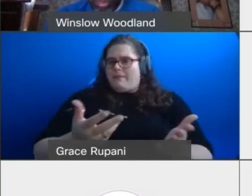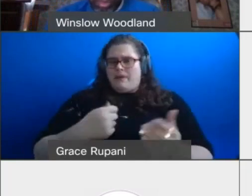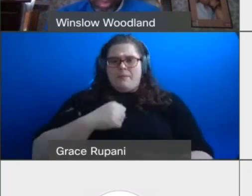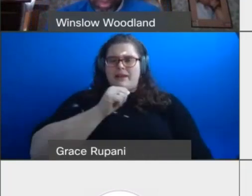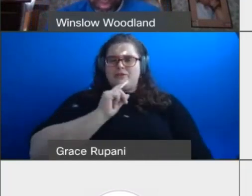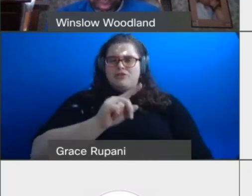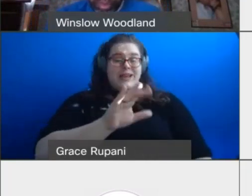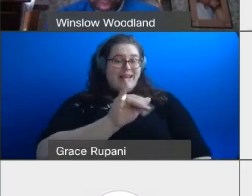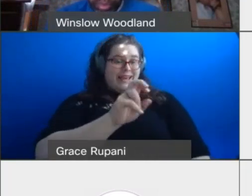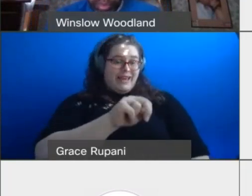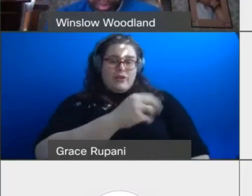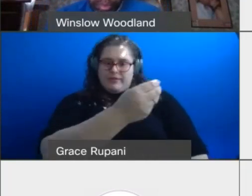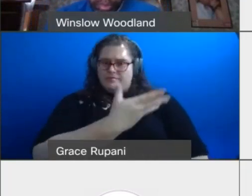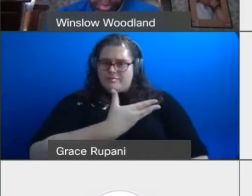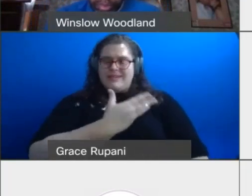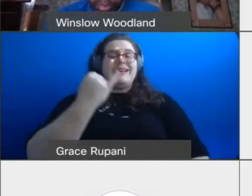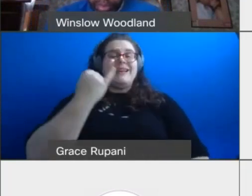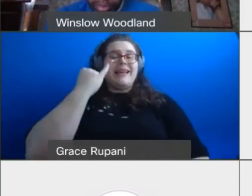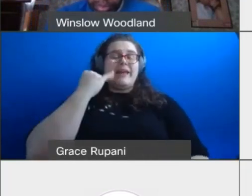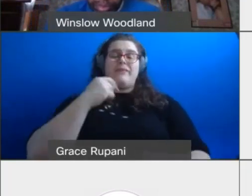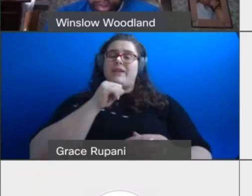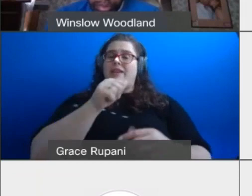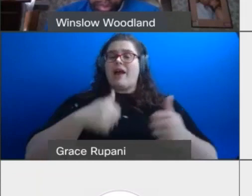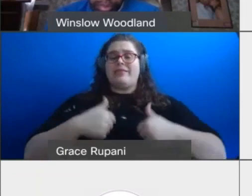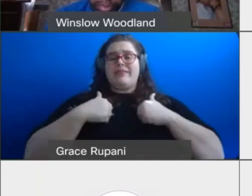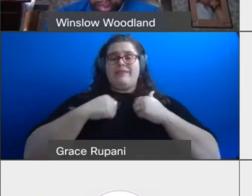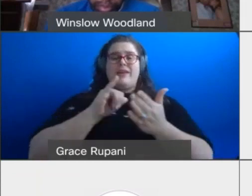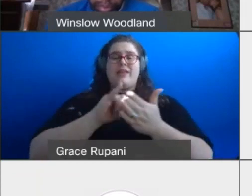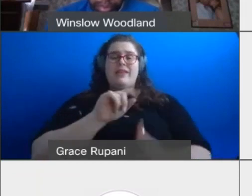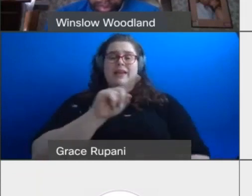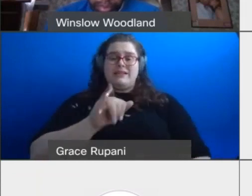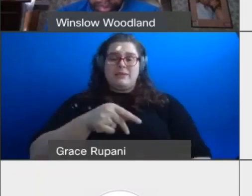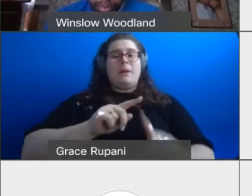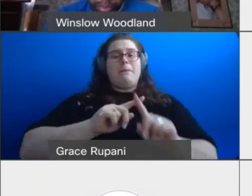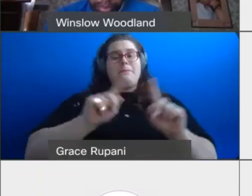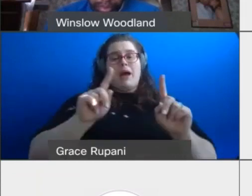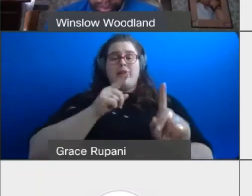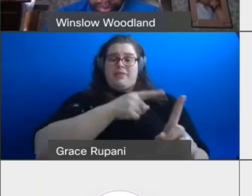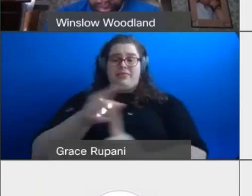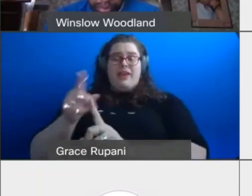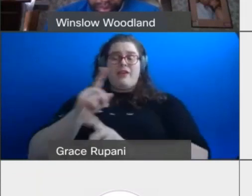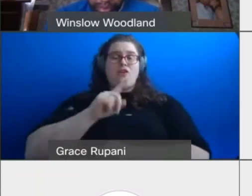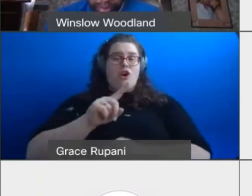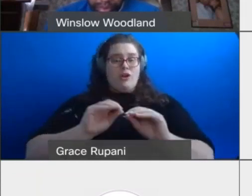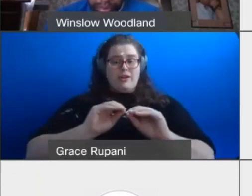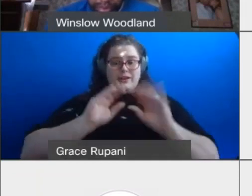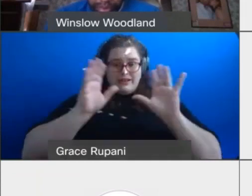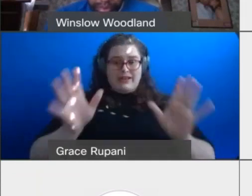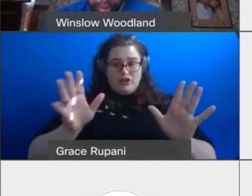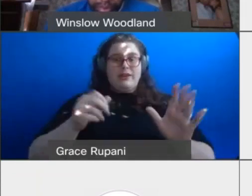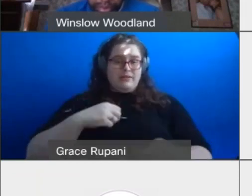in those zip codes, but they answered the question that they are a healthcare provider, which is one of the questions, then they should be